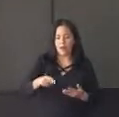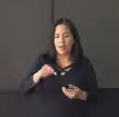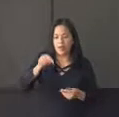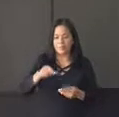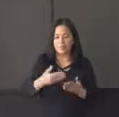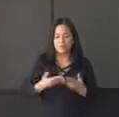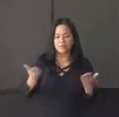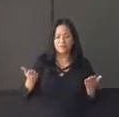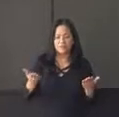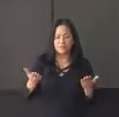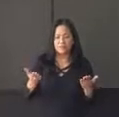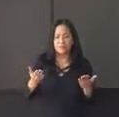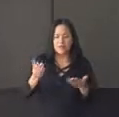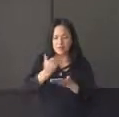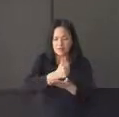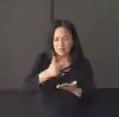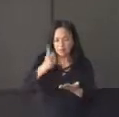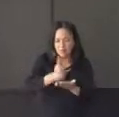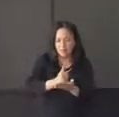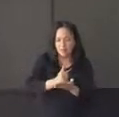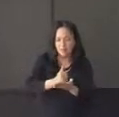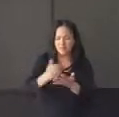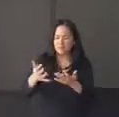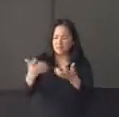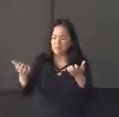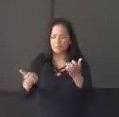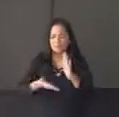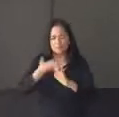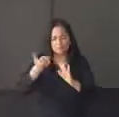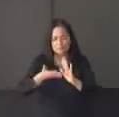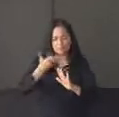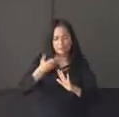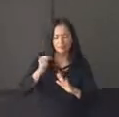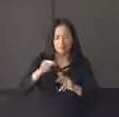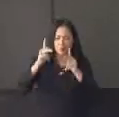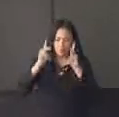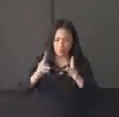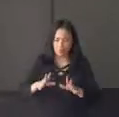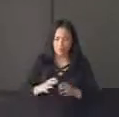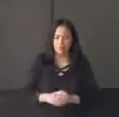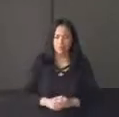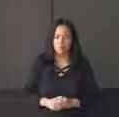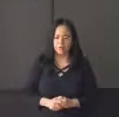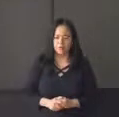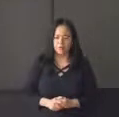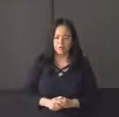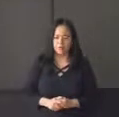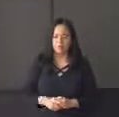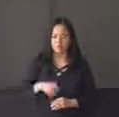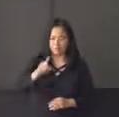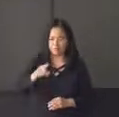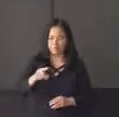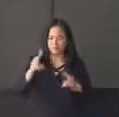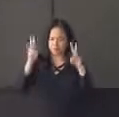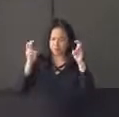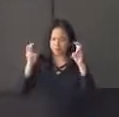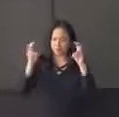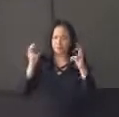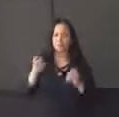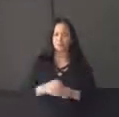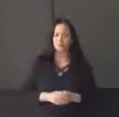gave rise to this process of construction of cities and territories of peace. This second plenary session is